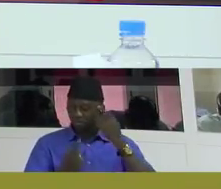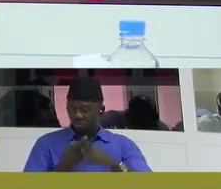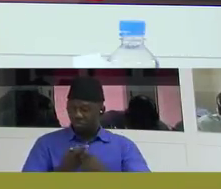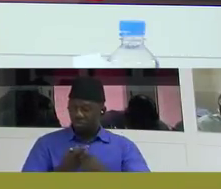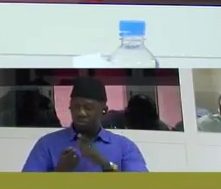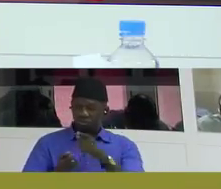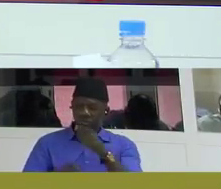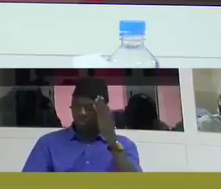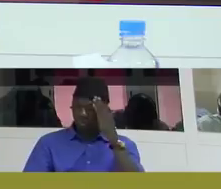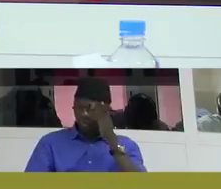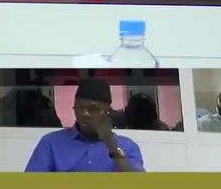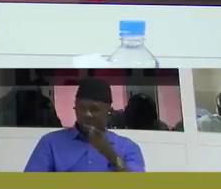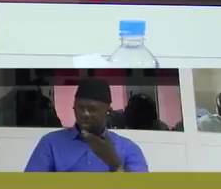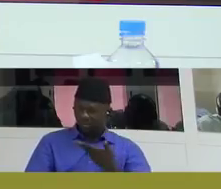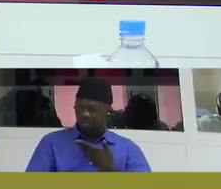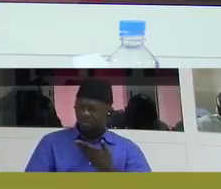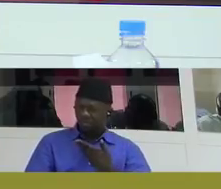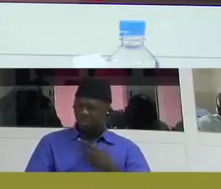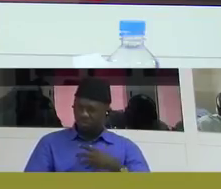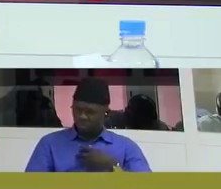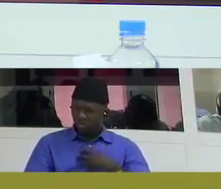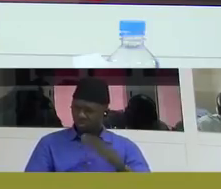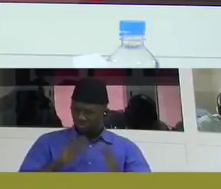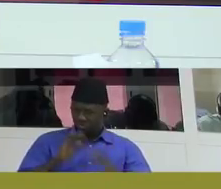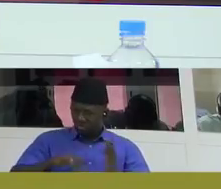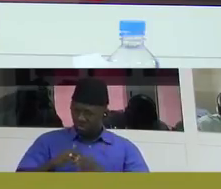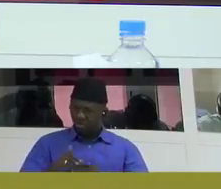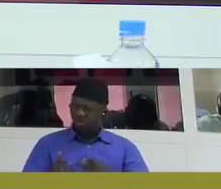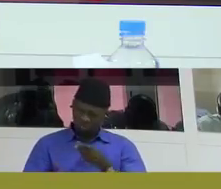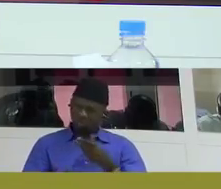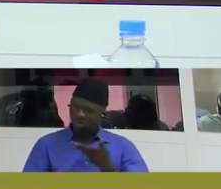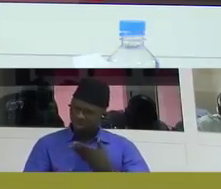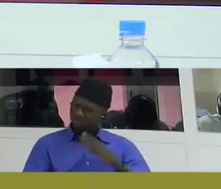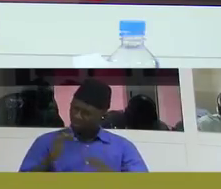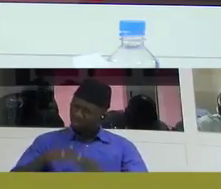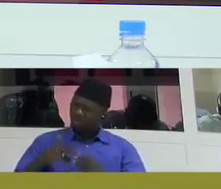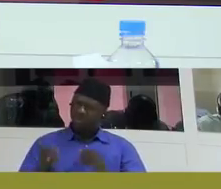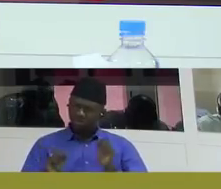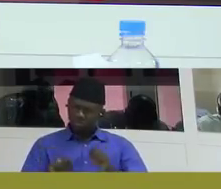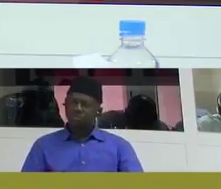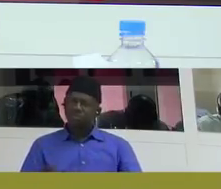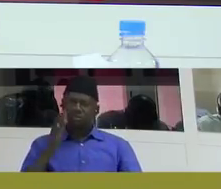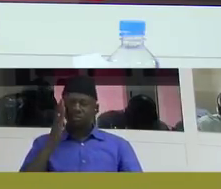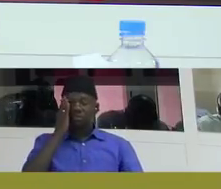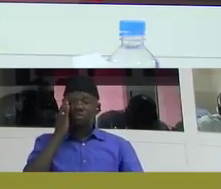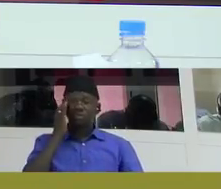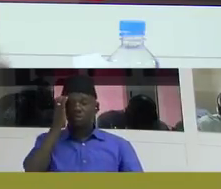cause to beat a drum, you would beat a drum.